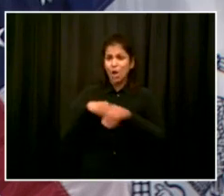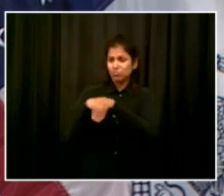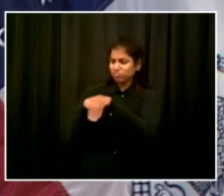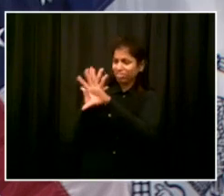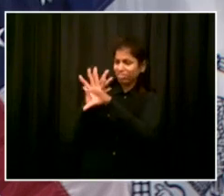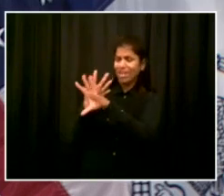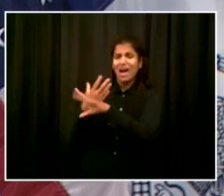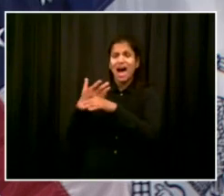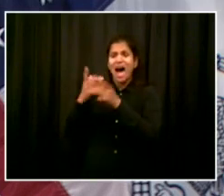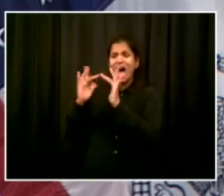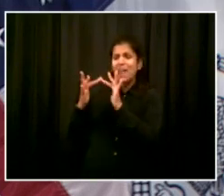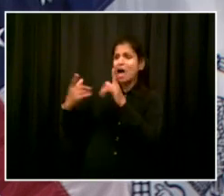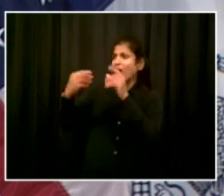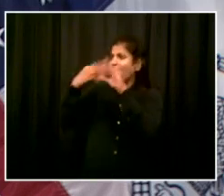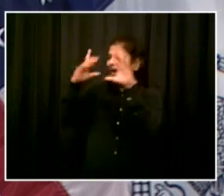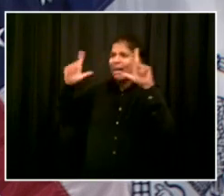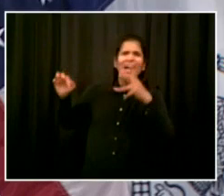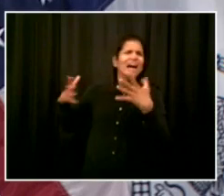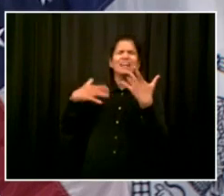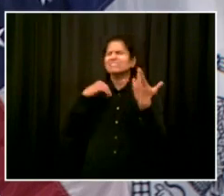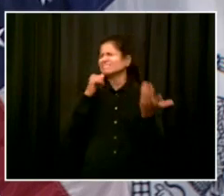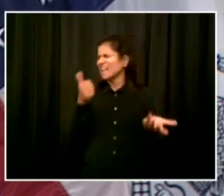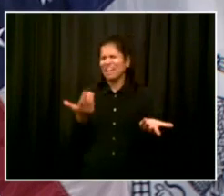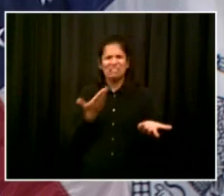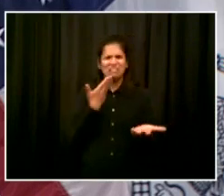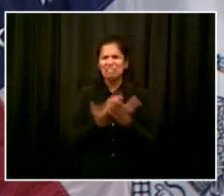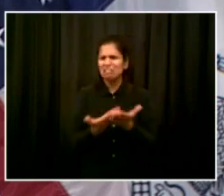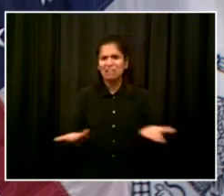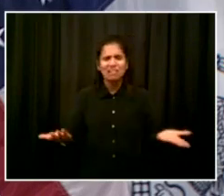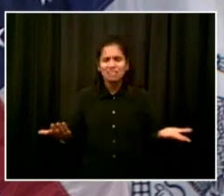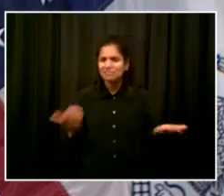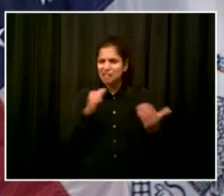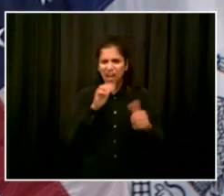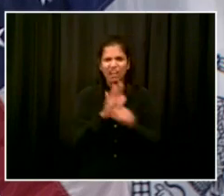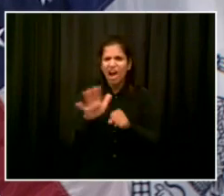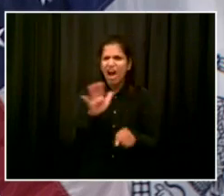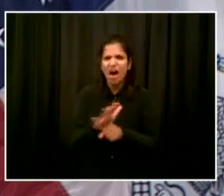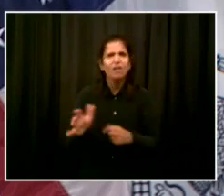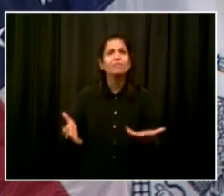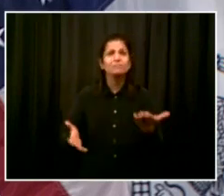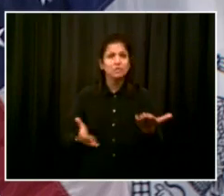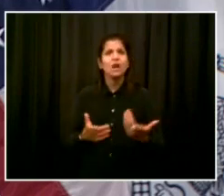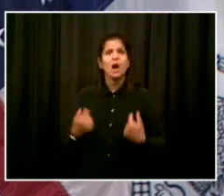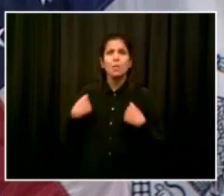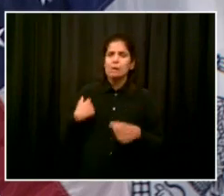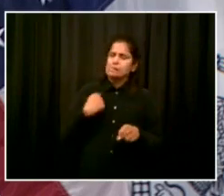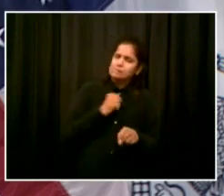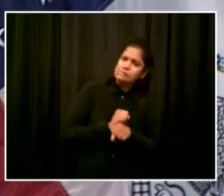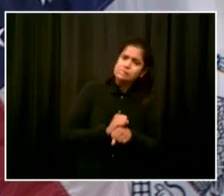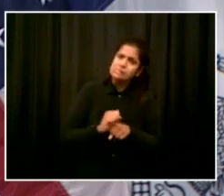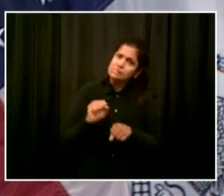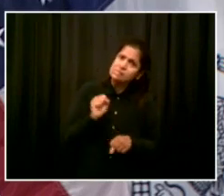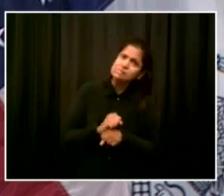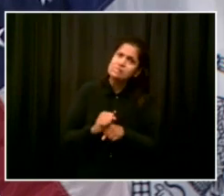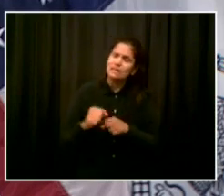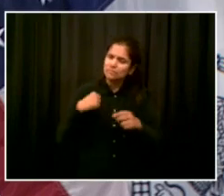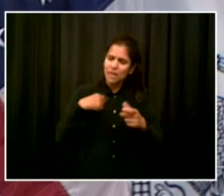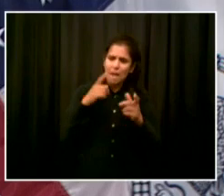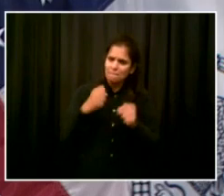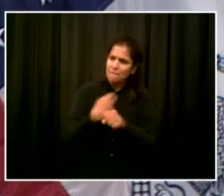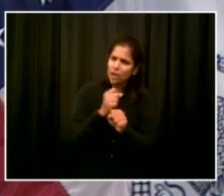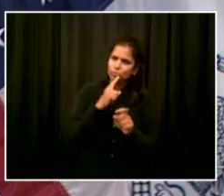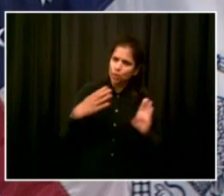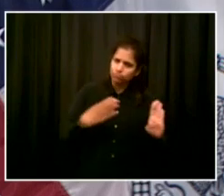So we're going to work really hard to get this right, but anyone who has an exceptional situation, we really want to hear that, and we want to work